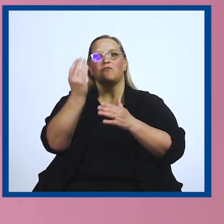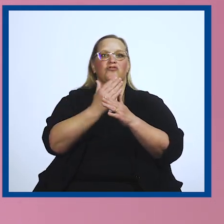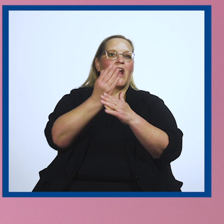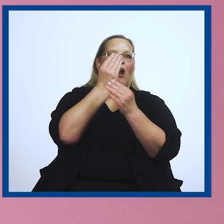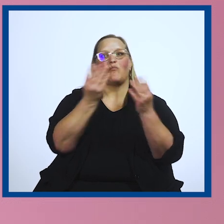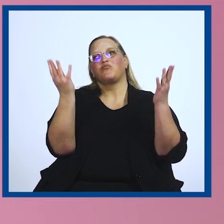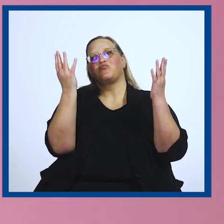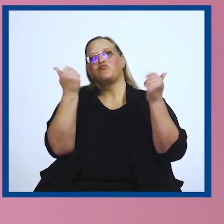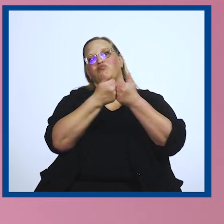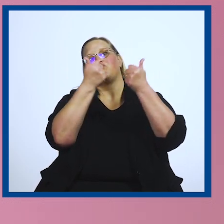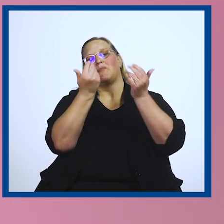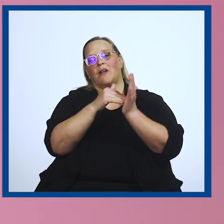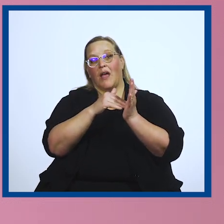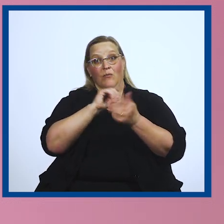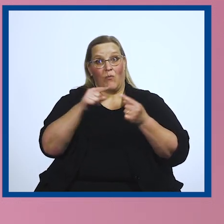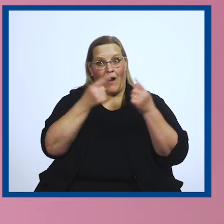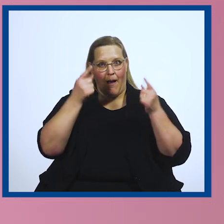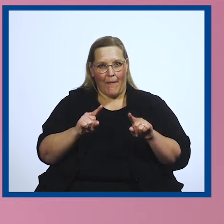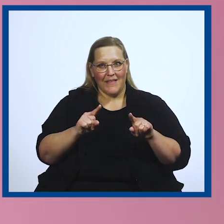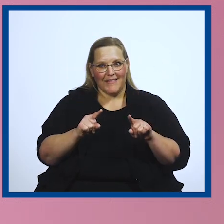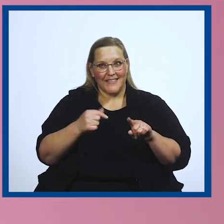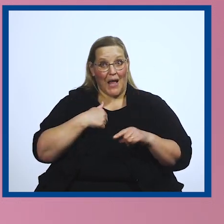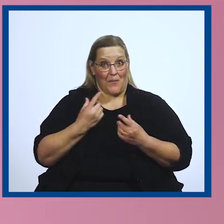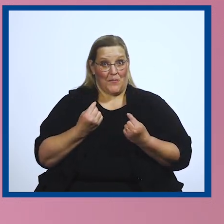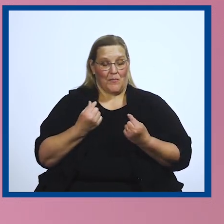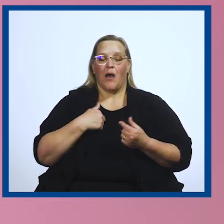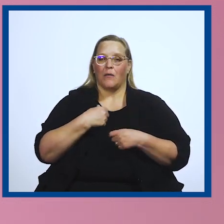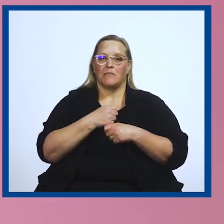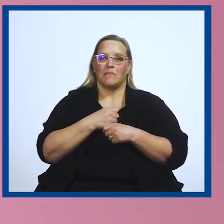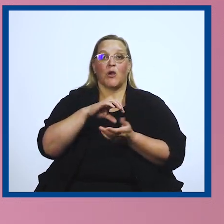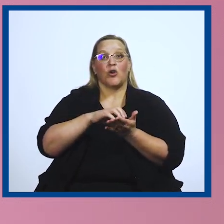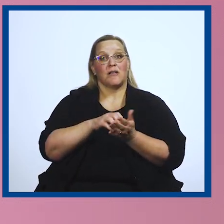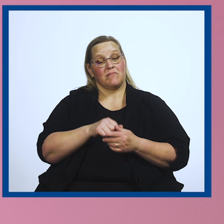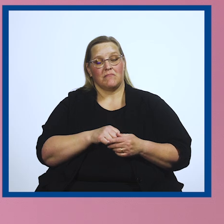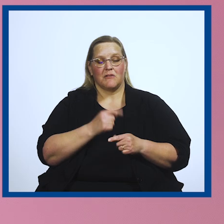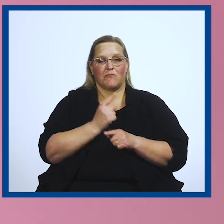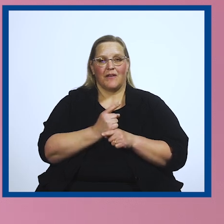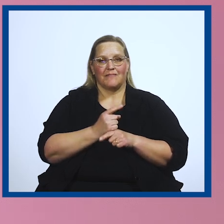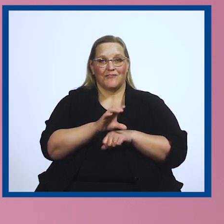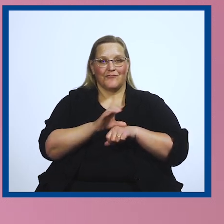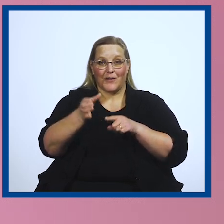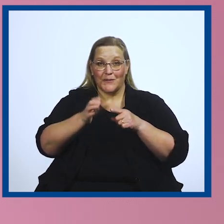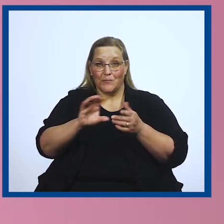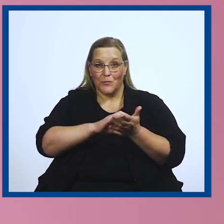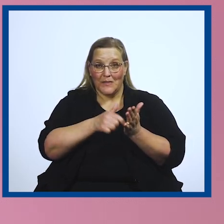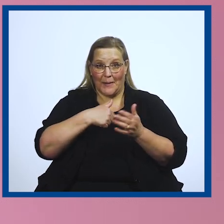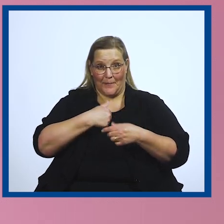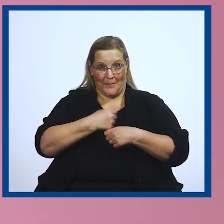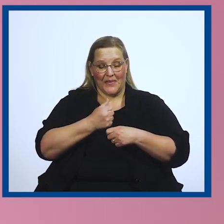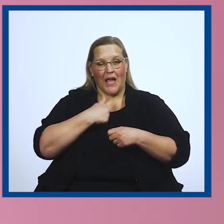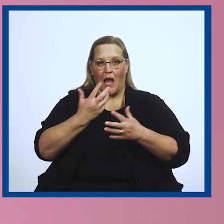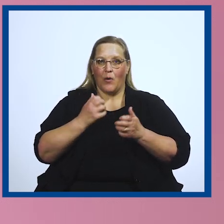to, fist bump again. As soon as that happens, I know what I'm going to do. I'm going to make cookies. That's right. I'm making chocolate chip cookies because I want